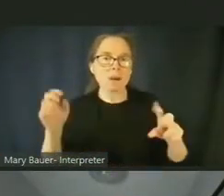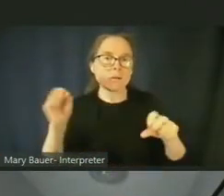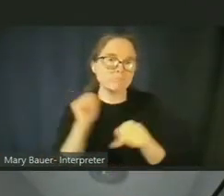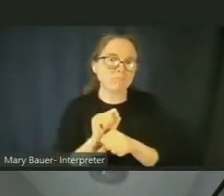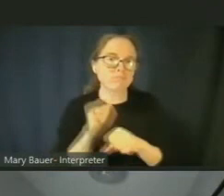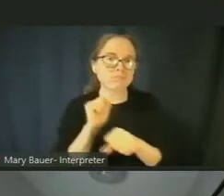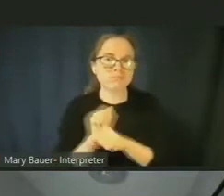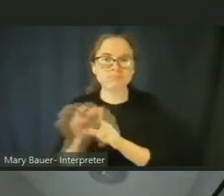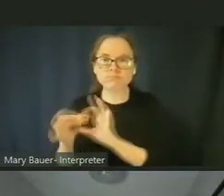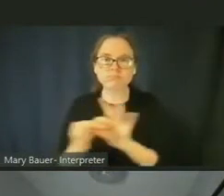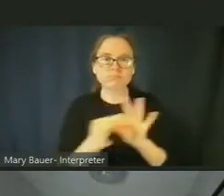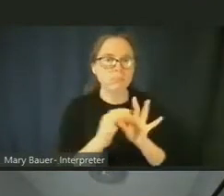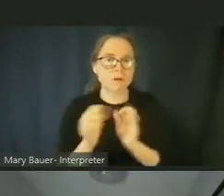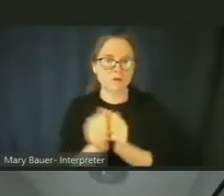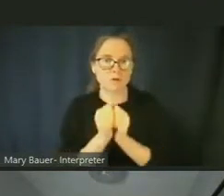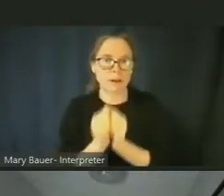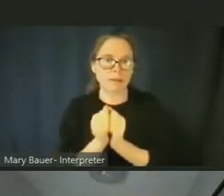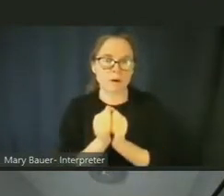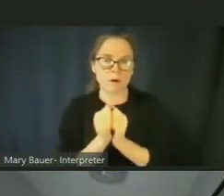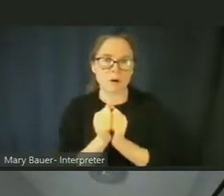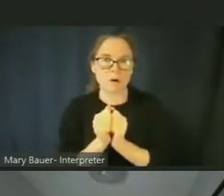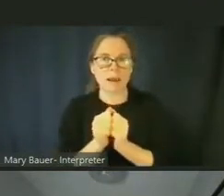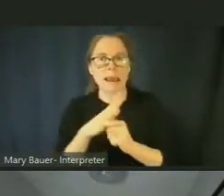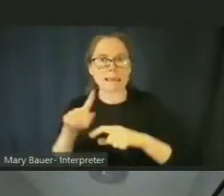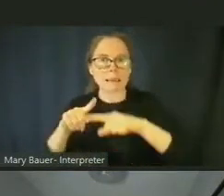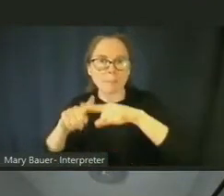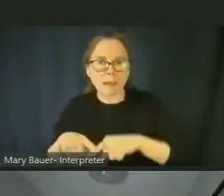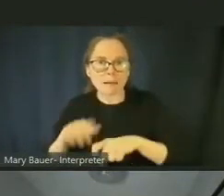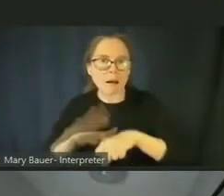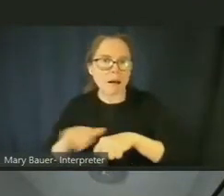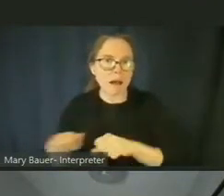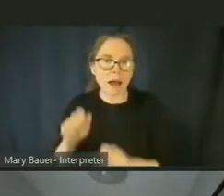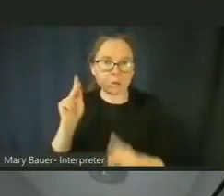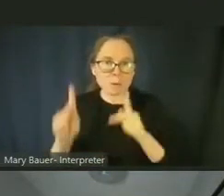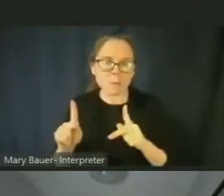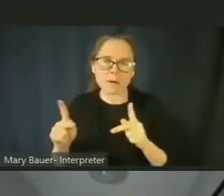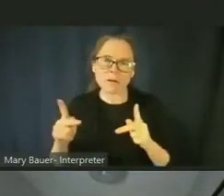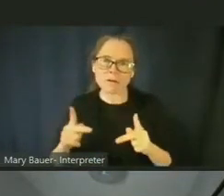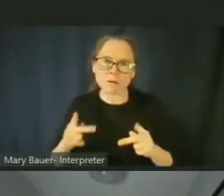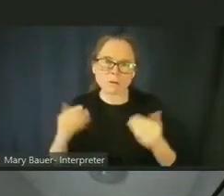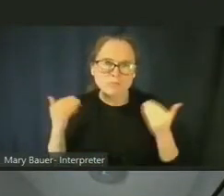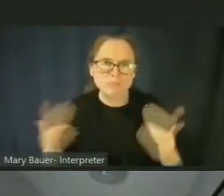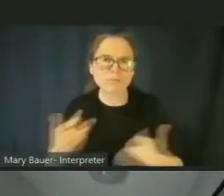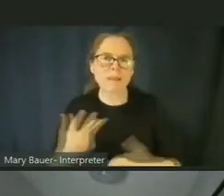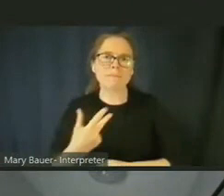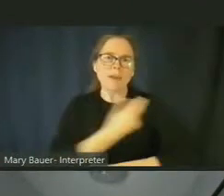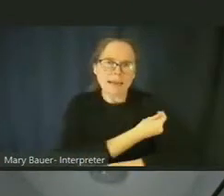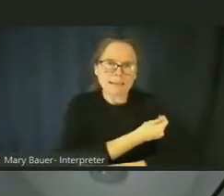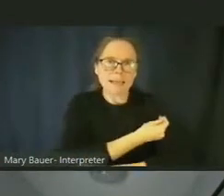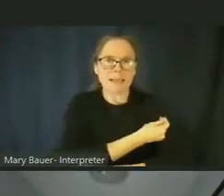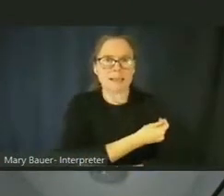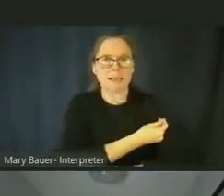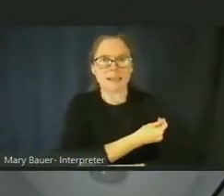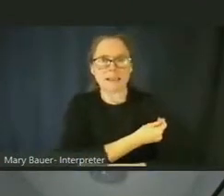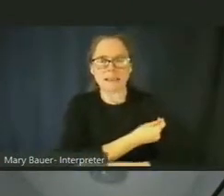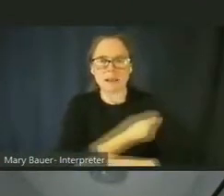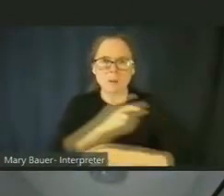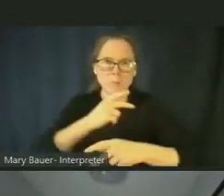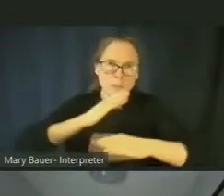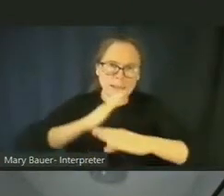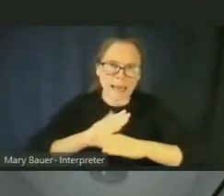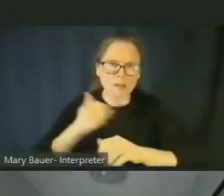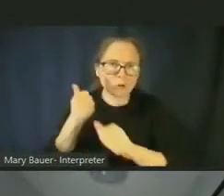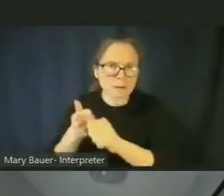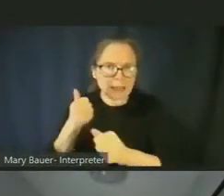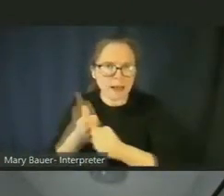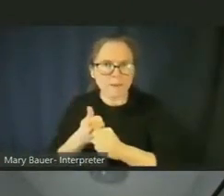even more so we really have to rely on our neighbors to get vaccinated, to do all of those measures of our Swiss cheese